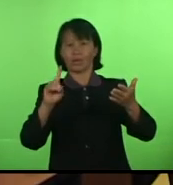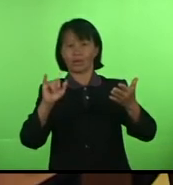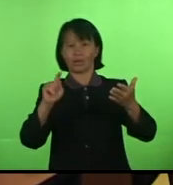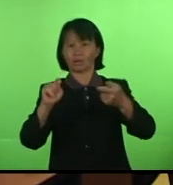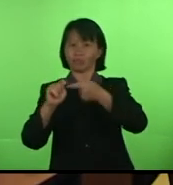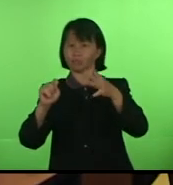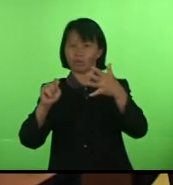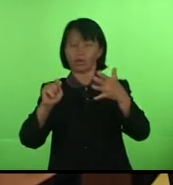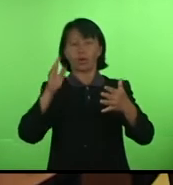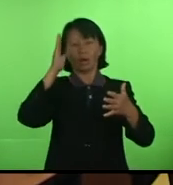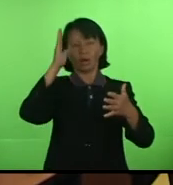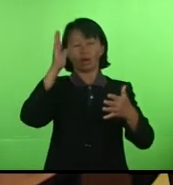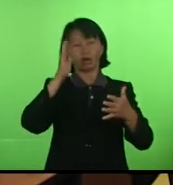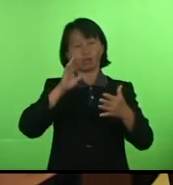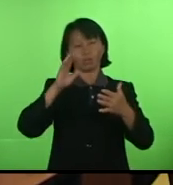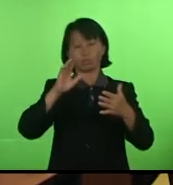you will get people